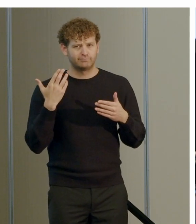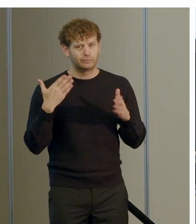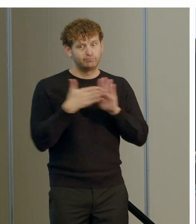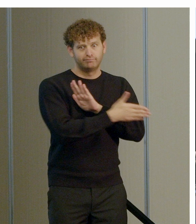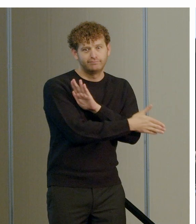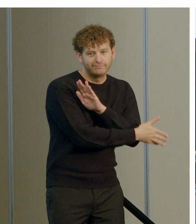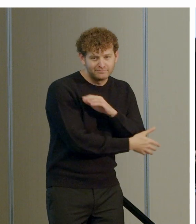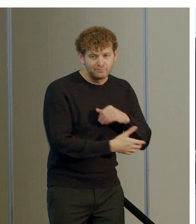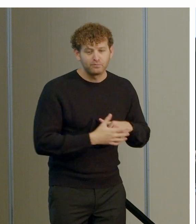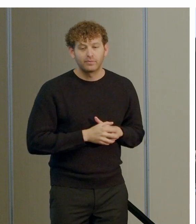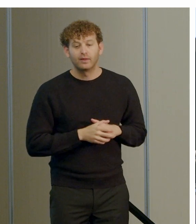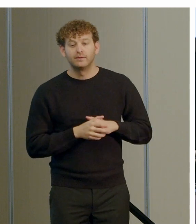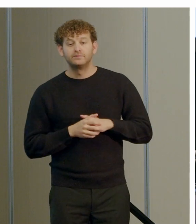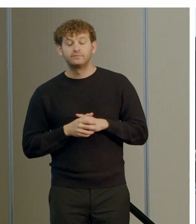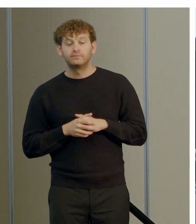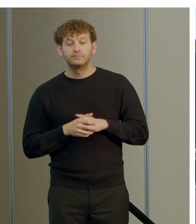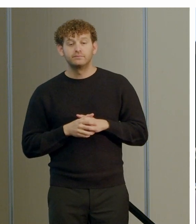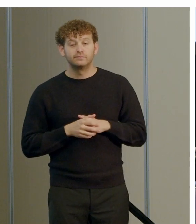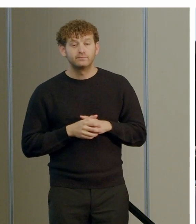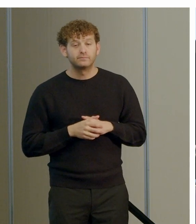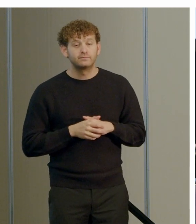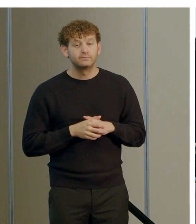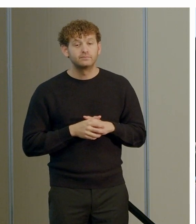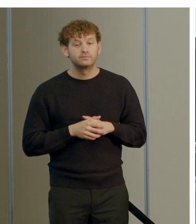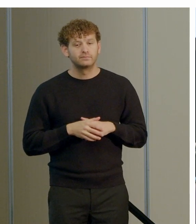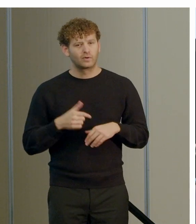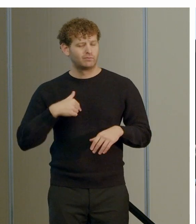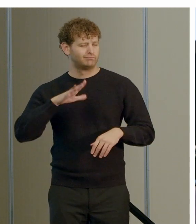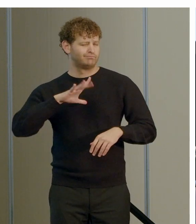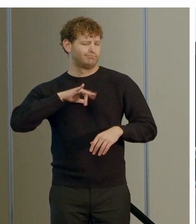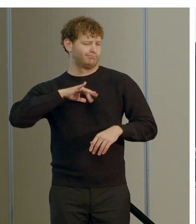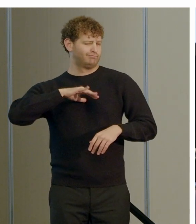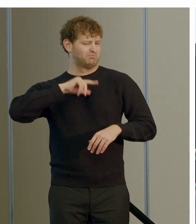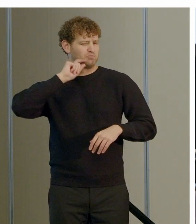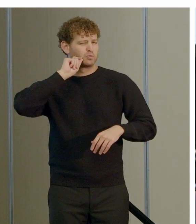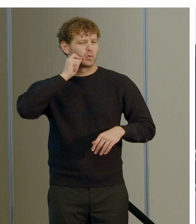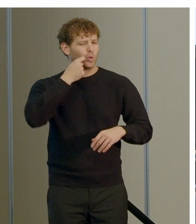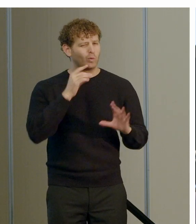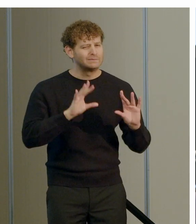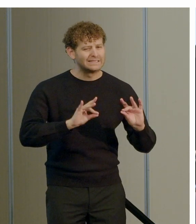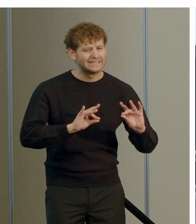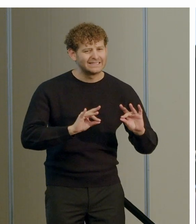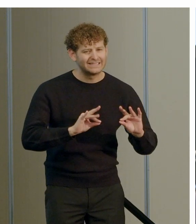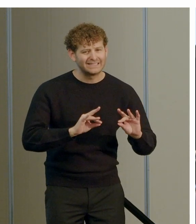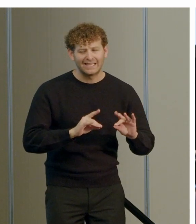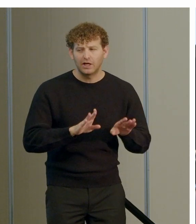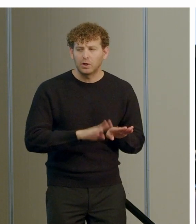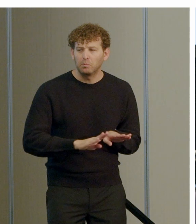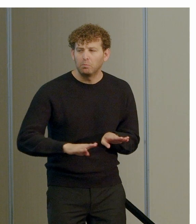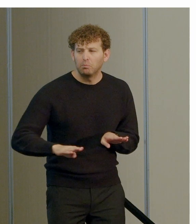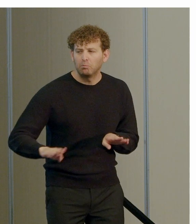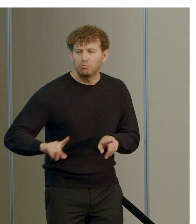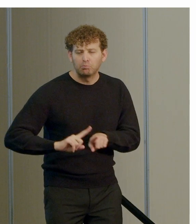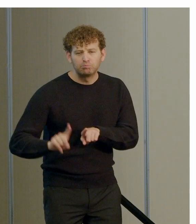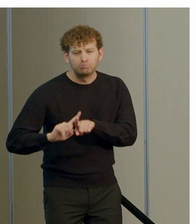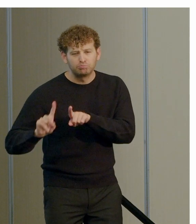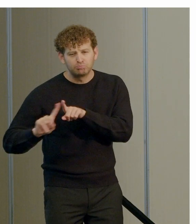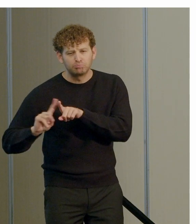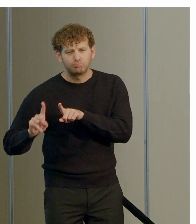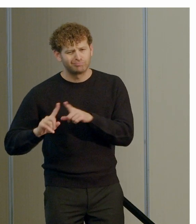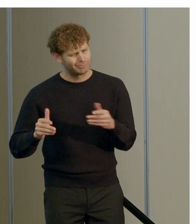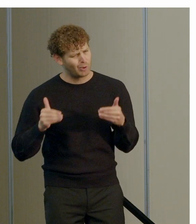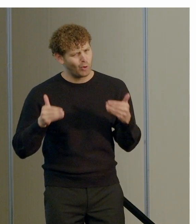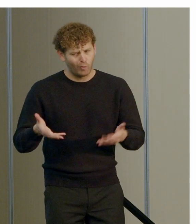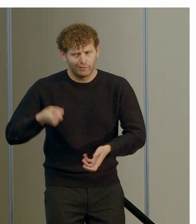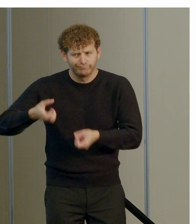got some cool little mission stuff and stickers at the bottom of the stage, so please feel free to come take that. So the